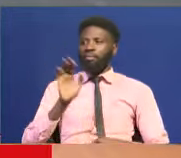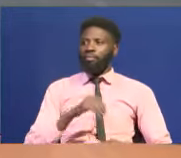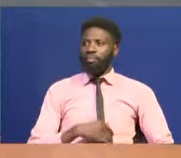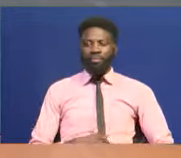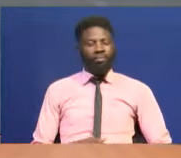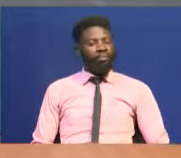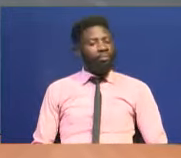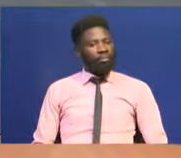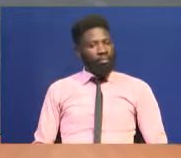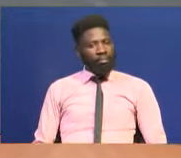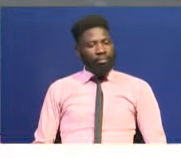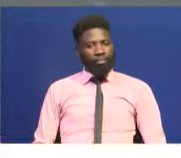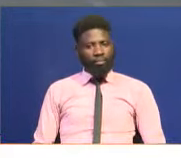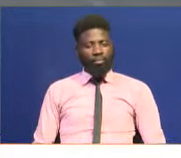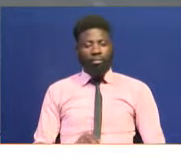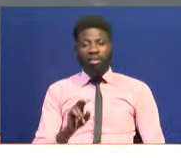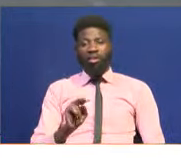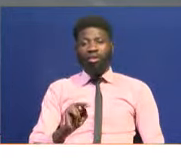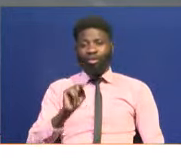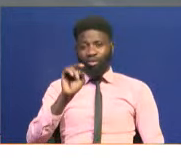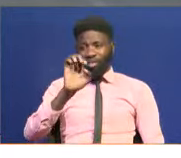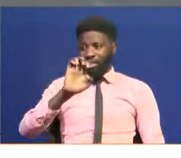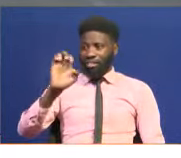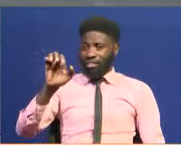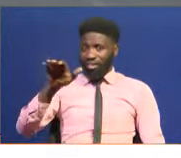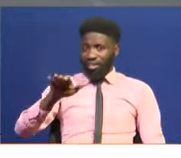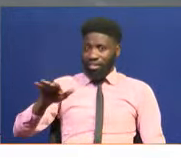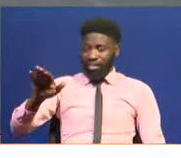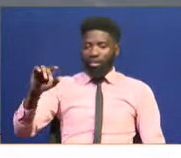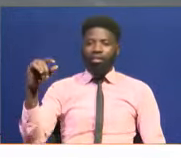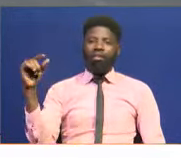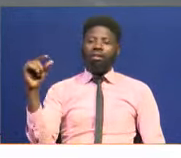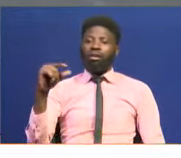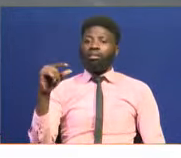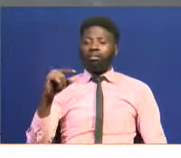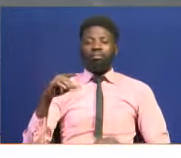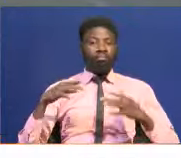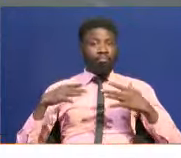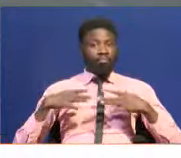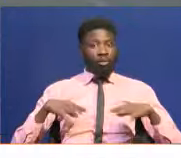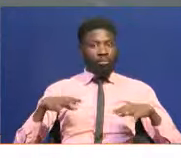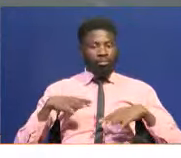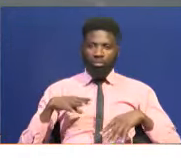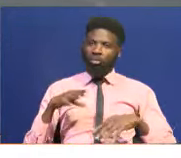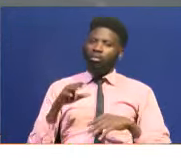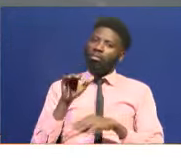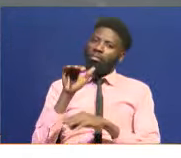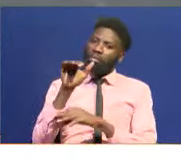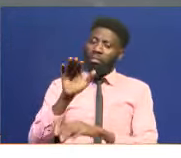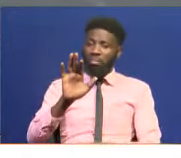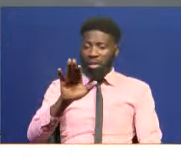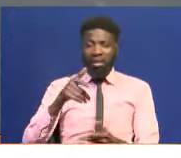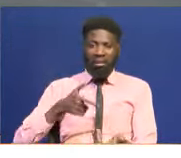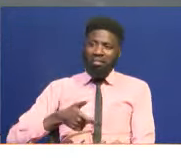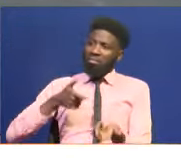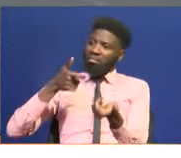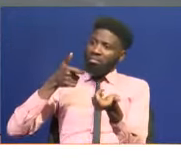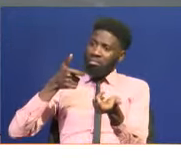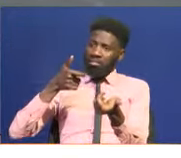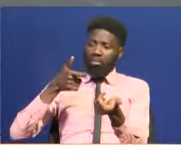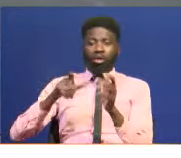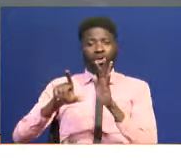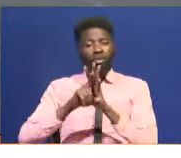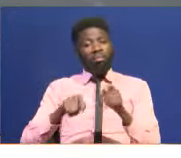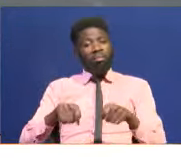And in other news, in the northeastern part of the country, where Garissa residents have been directed to surrender illegal firearms to authorities